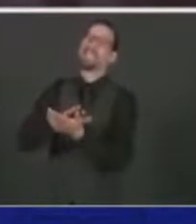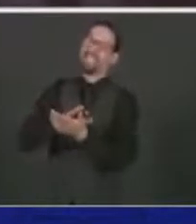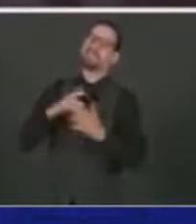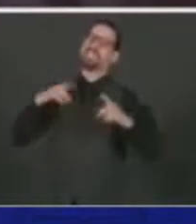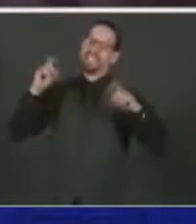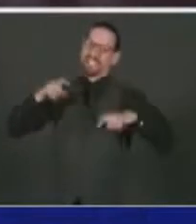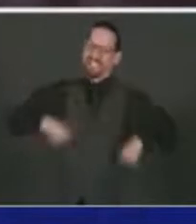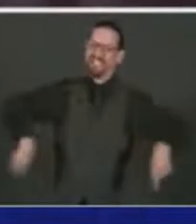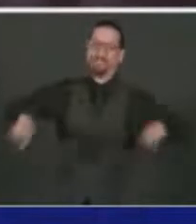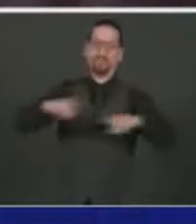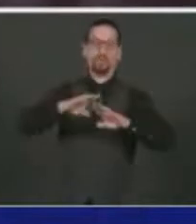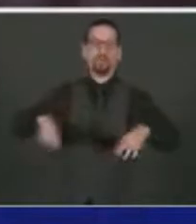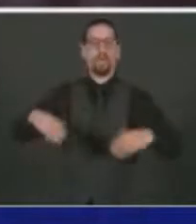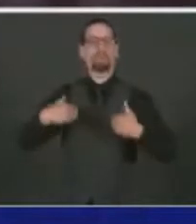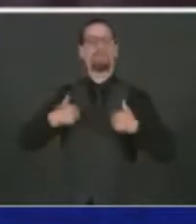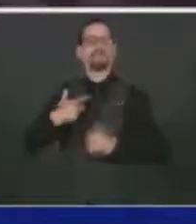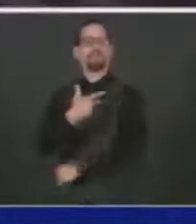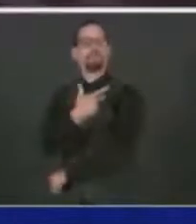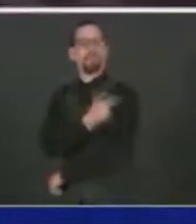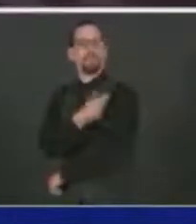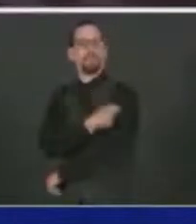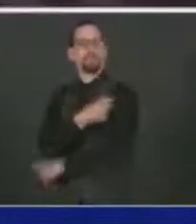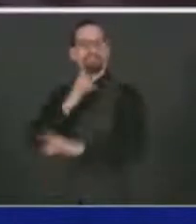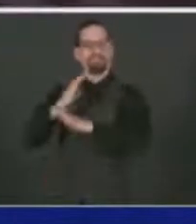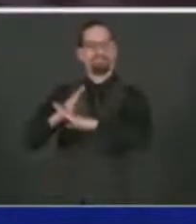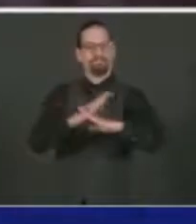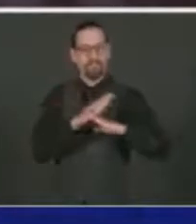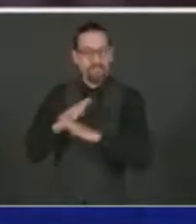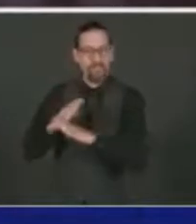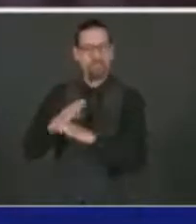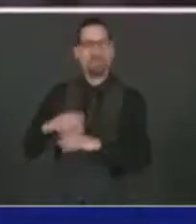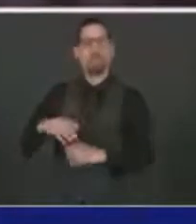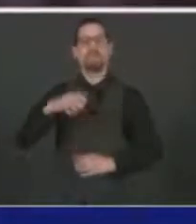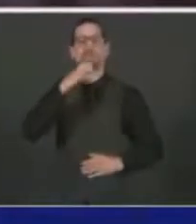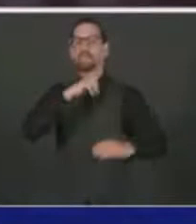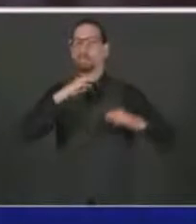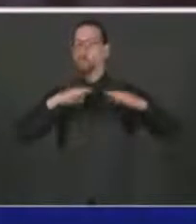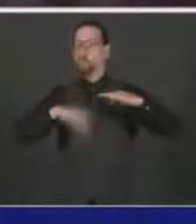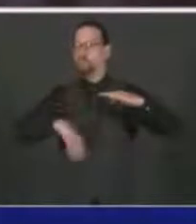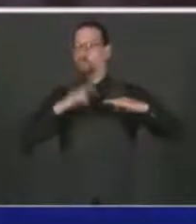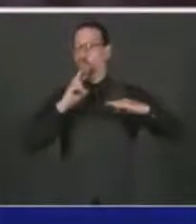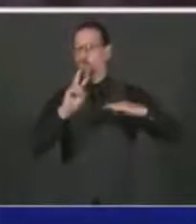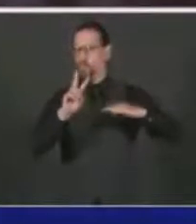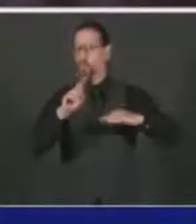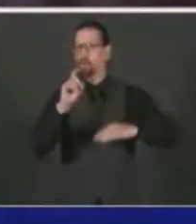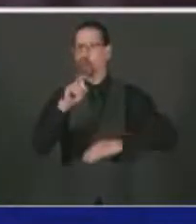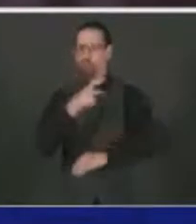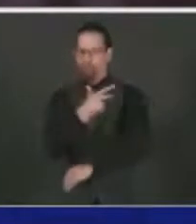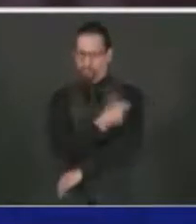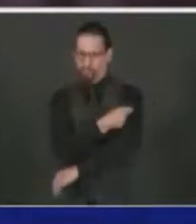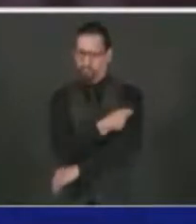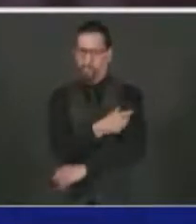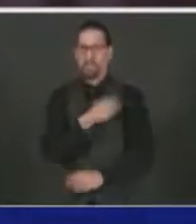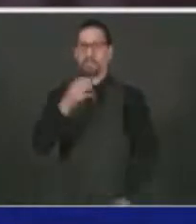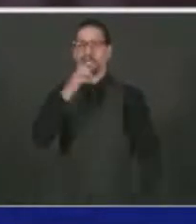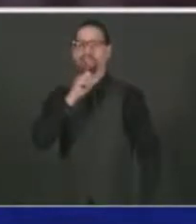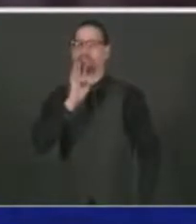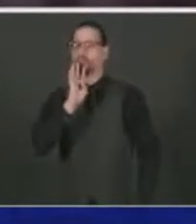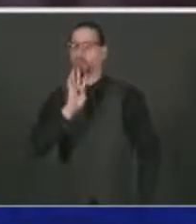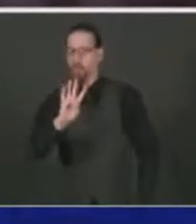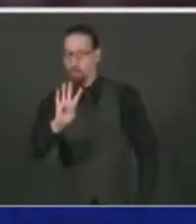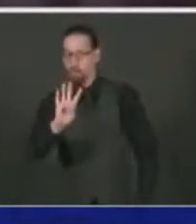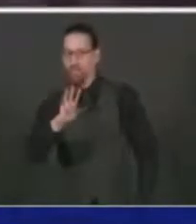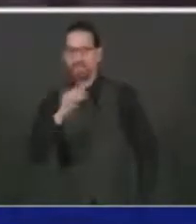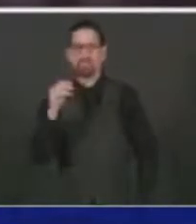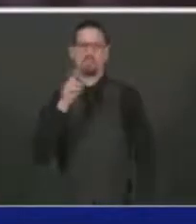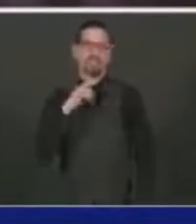Babies under 2 have to have a certain set of shots. 4-year-old, it's key, 11 and 16.